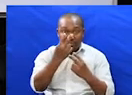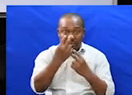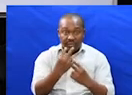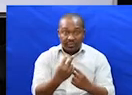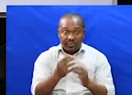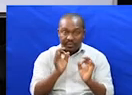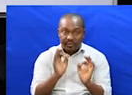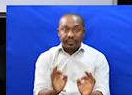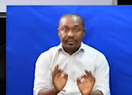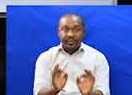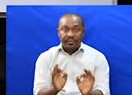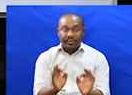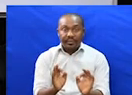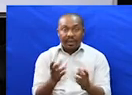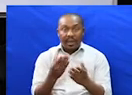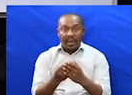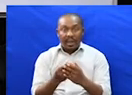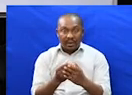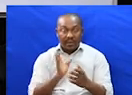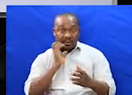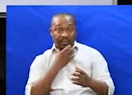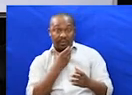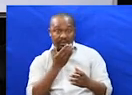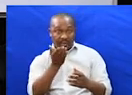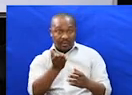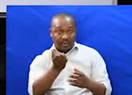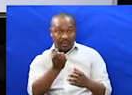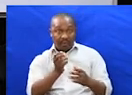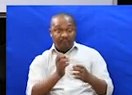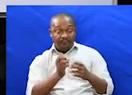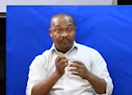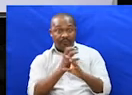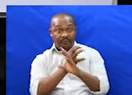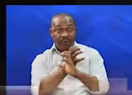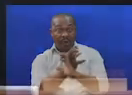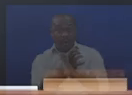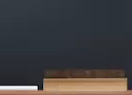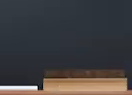listening and take care of Corona. Thank you.